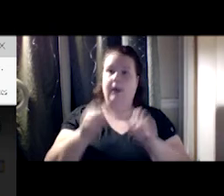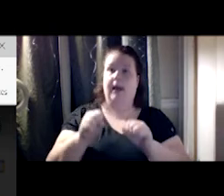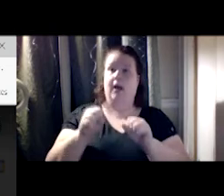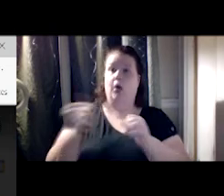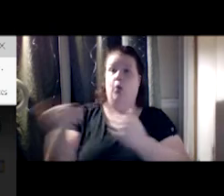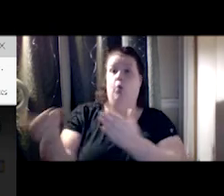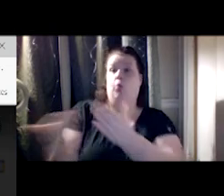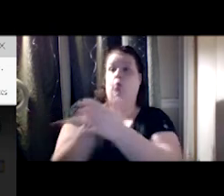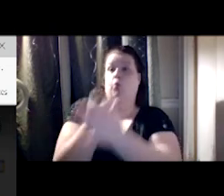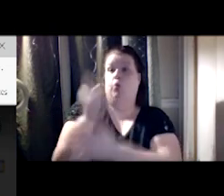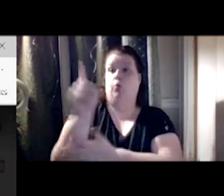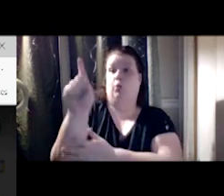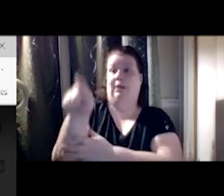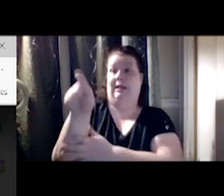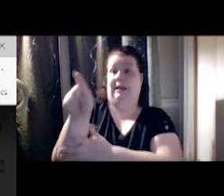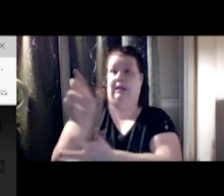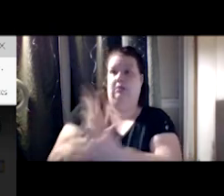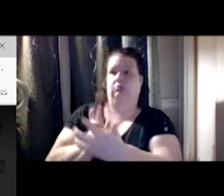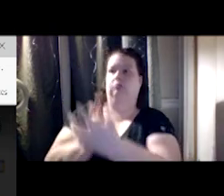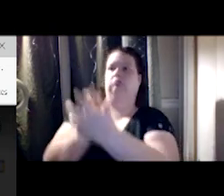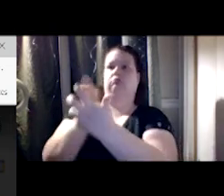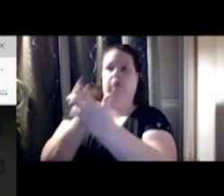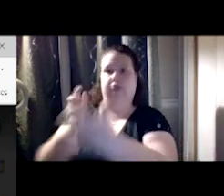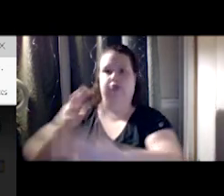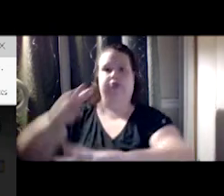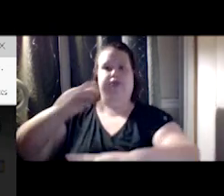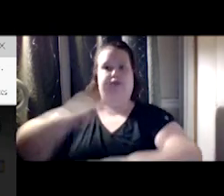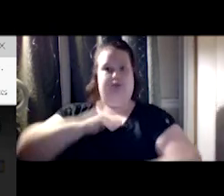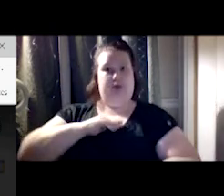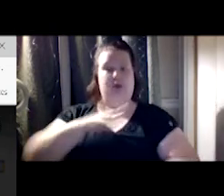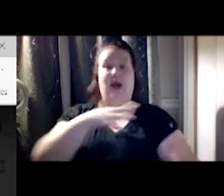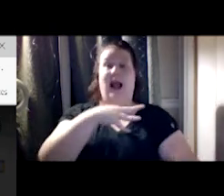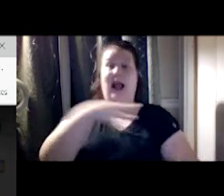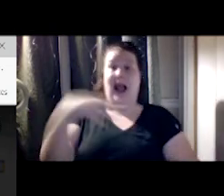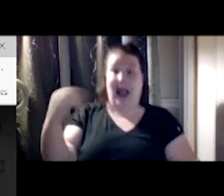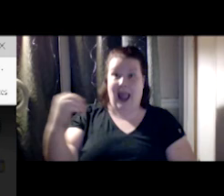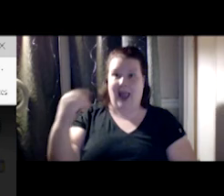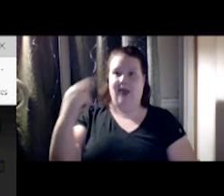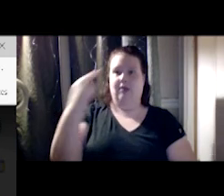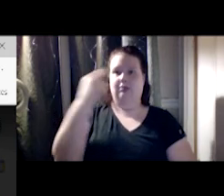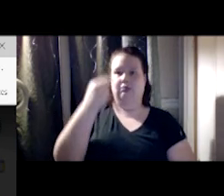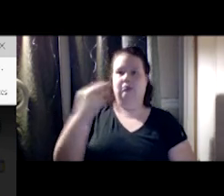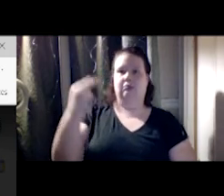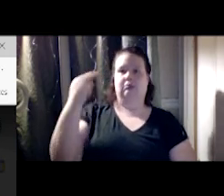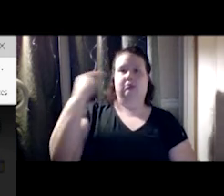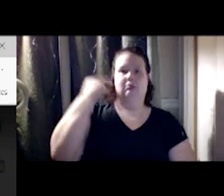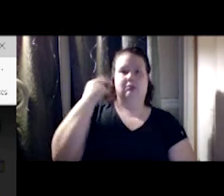celebrate rich history and tradition. So, I would like to see